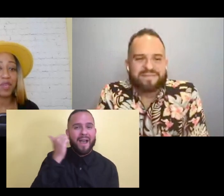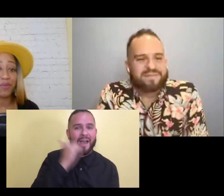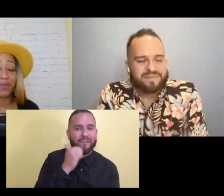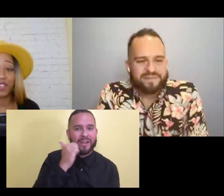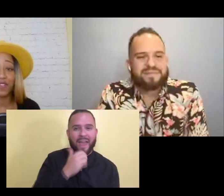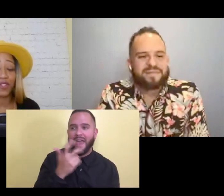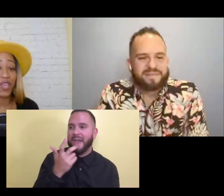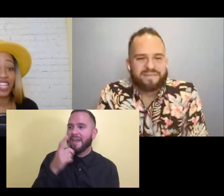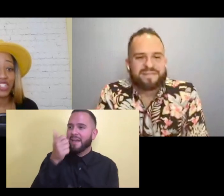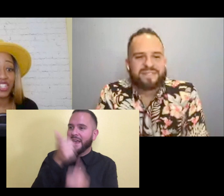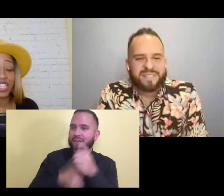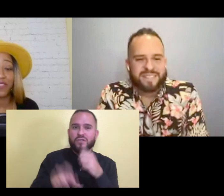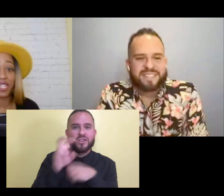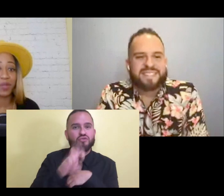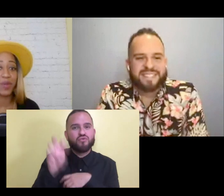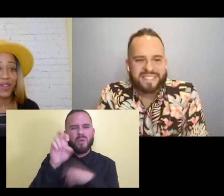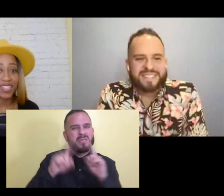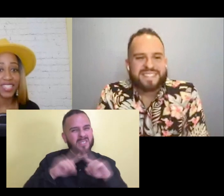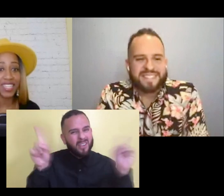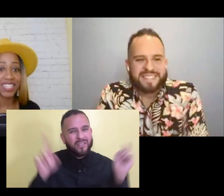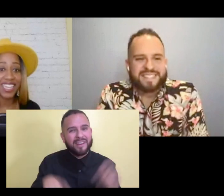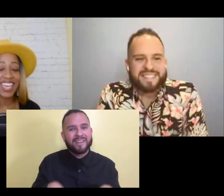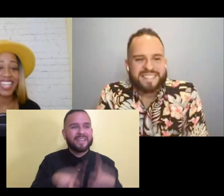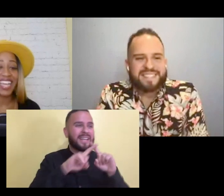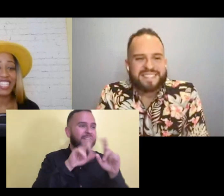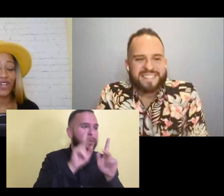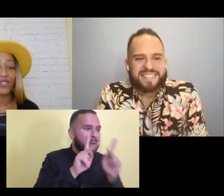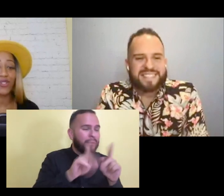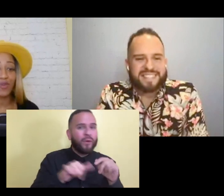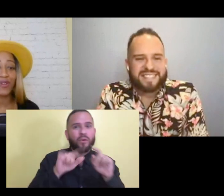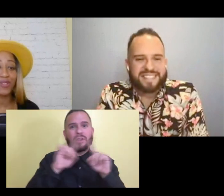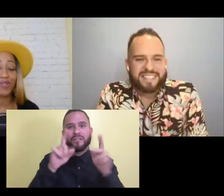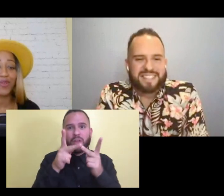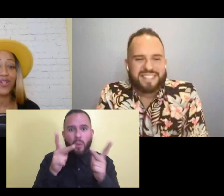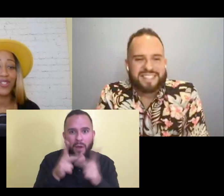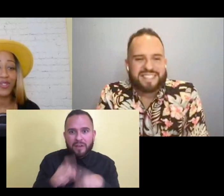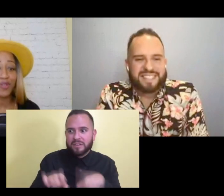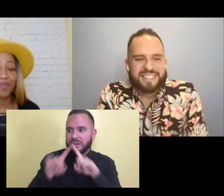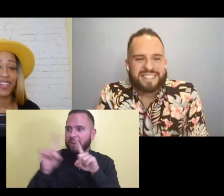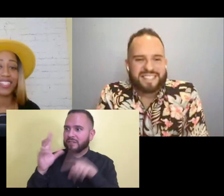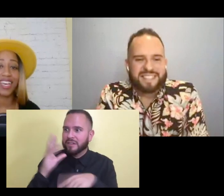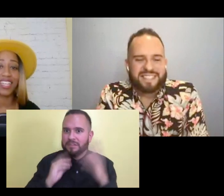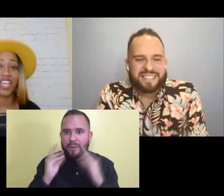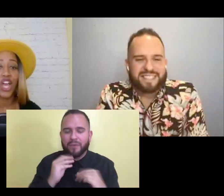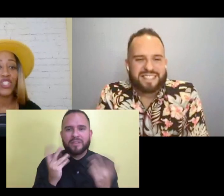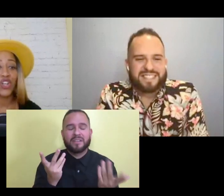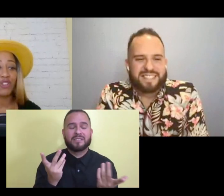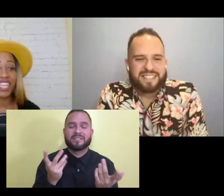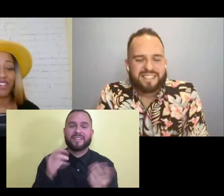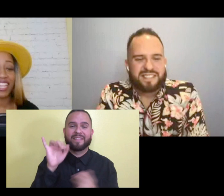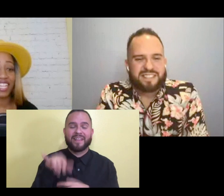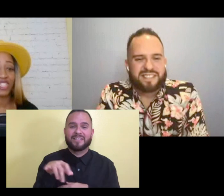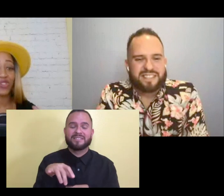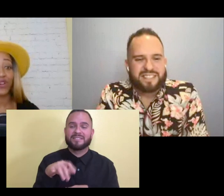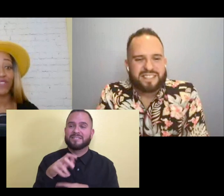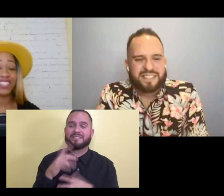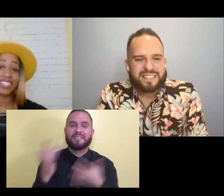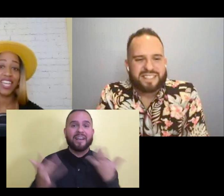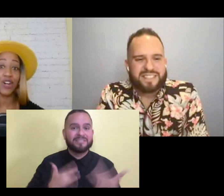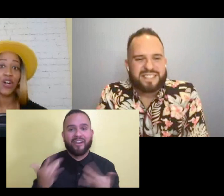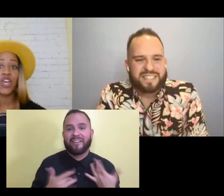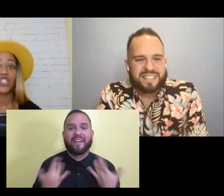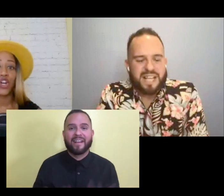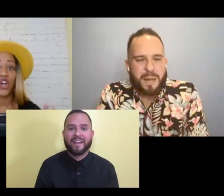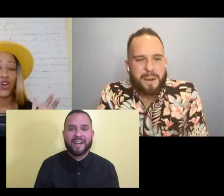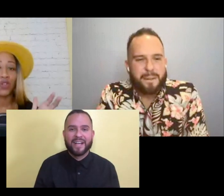of people, a different location, different experiences. That sounds super, super, super exciting. So you said there's a lot of stories to